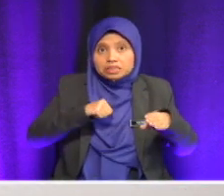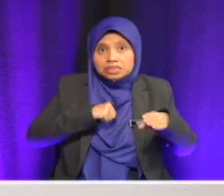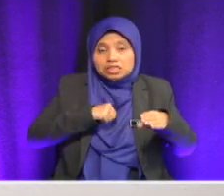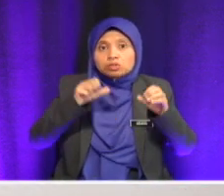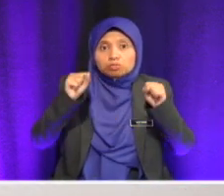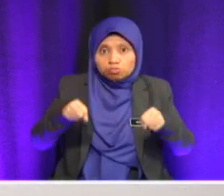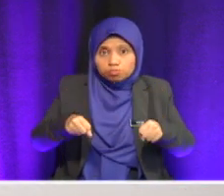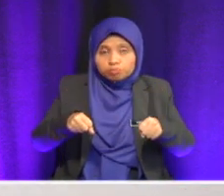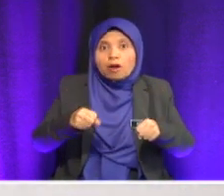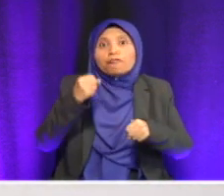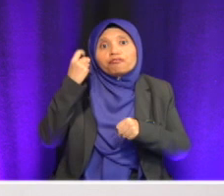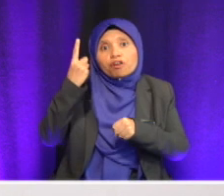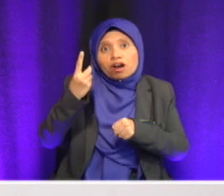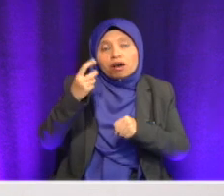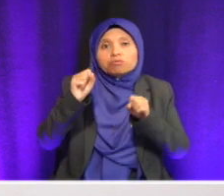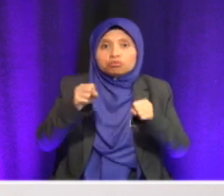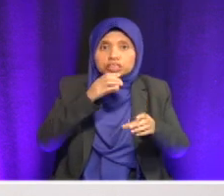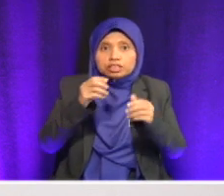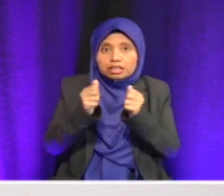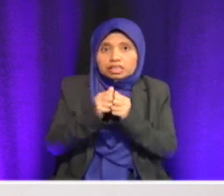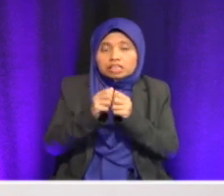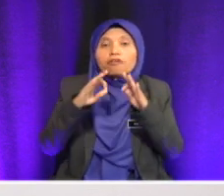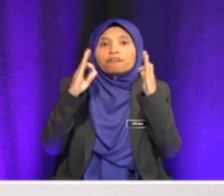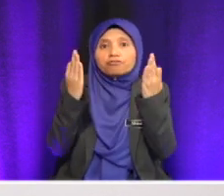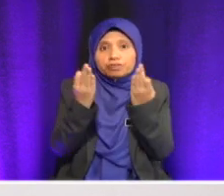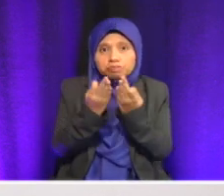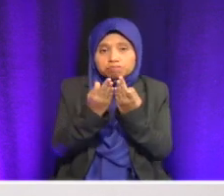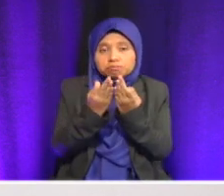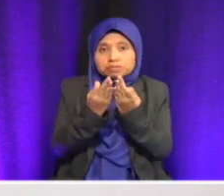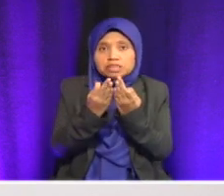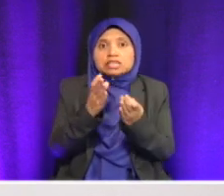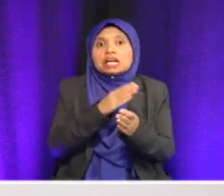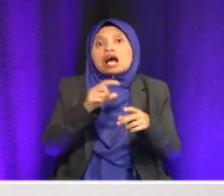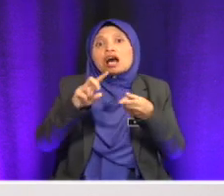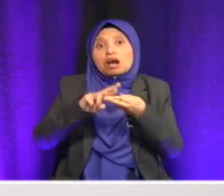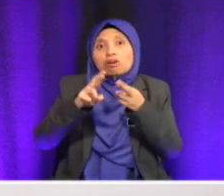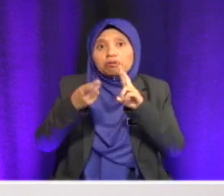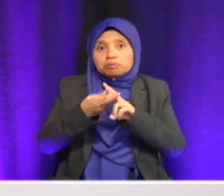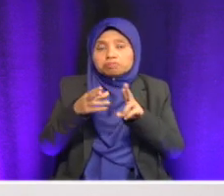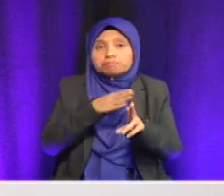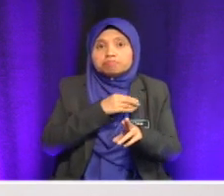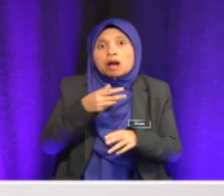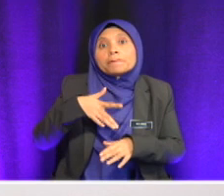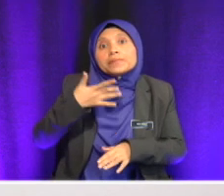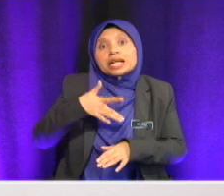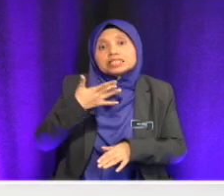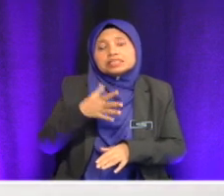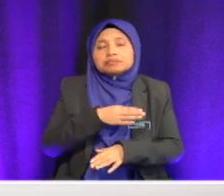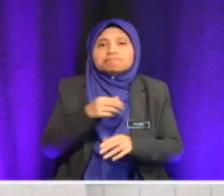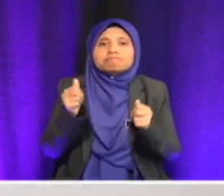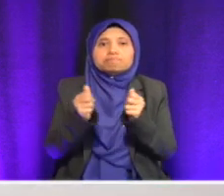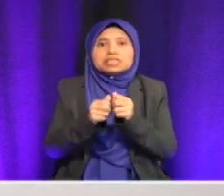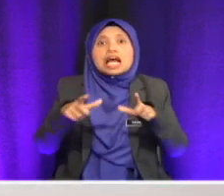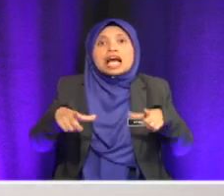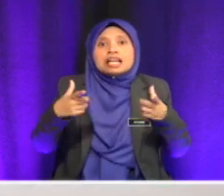easy for us to communicate with our family, friends, or even peers, and maybe express our emotions and feelings. So Yeah. that's how we share with each other. Good